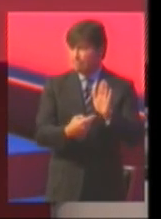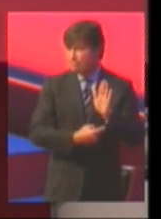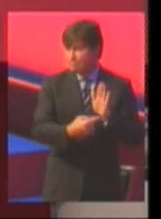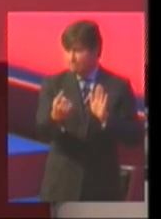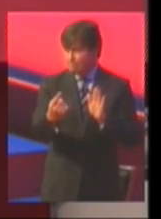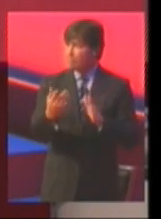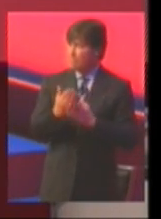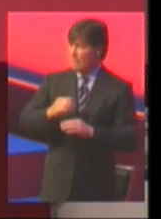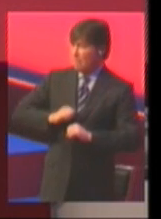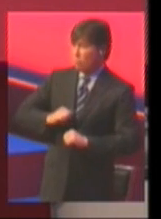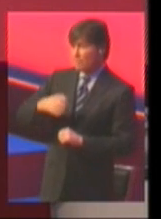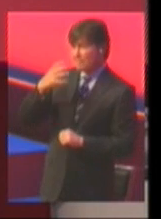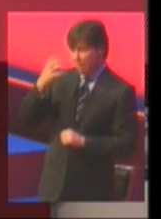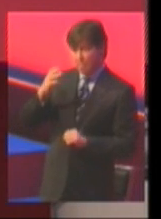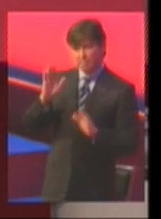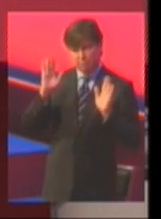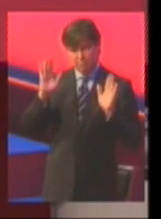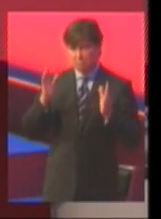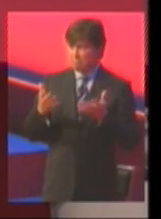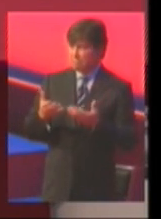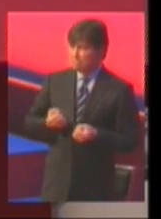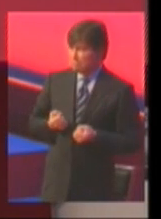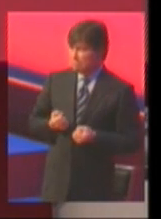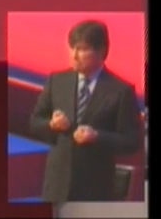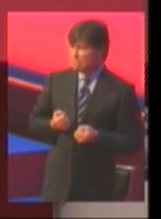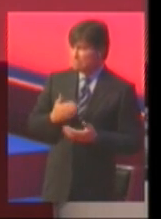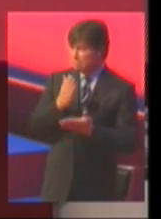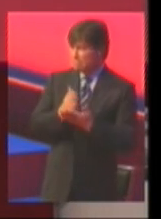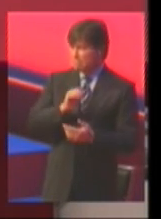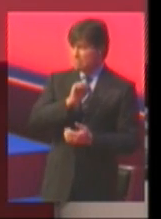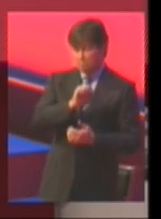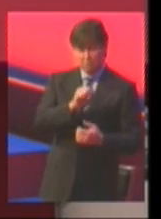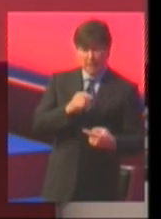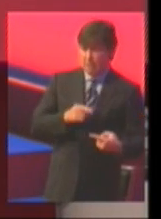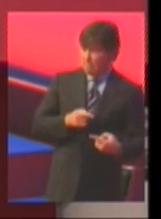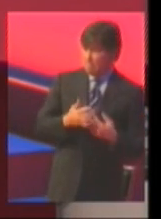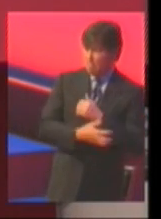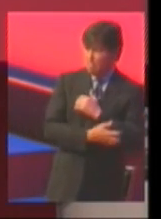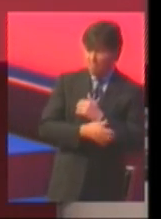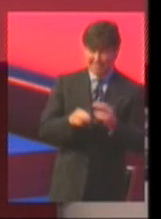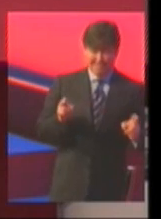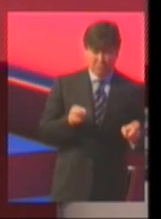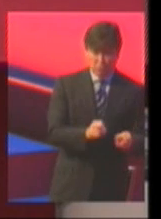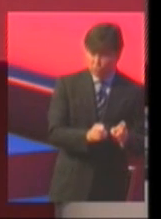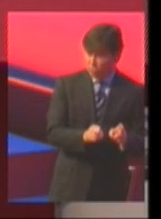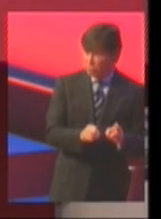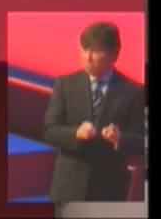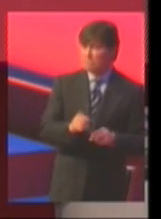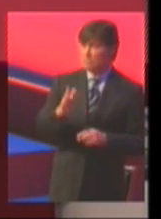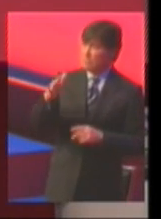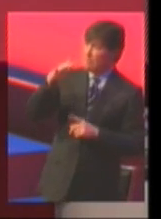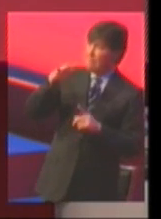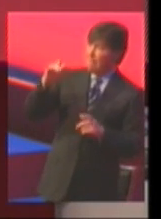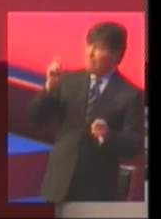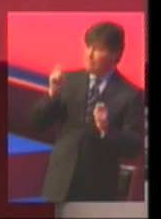message that the British government recognises that meeting the challenge of poverty reduction and meeting the challenge of dangerous climate